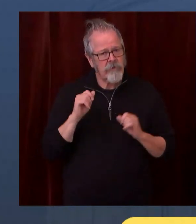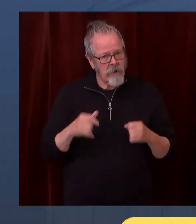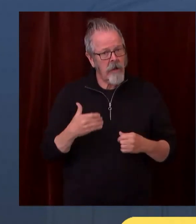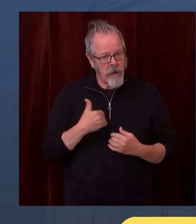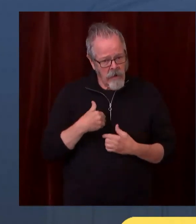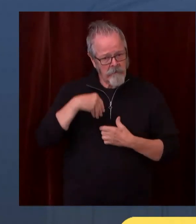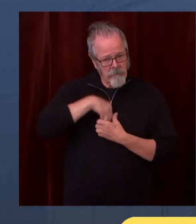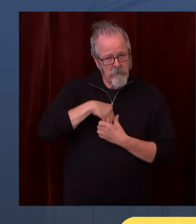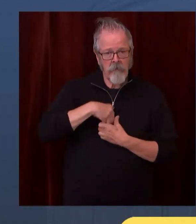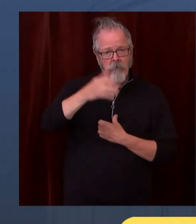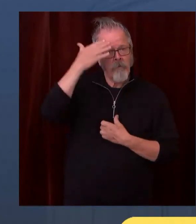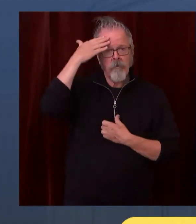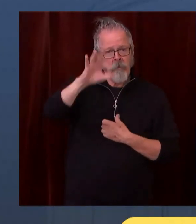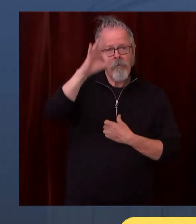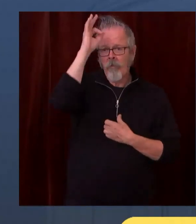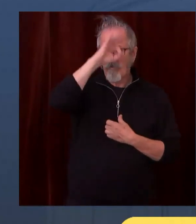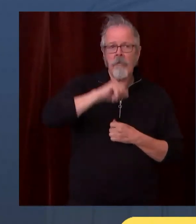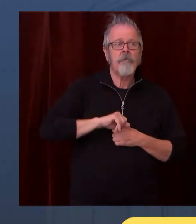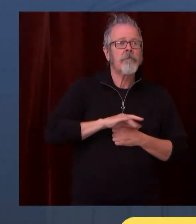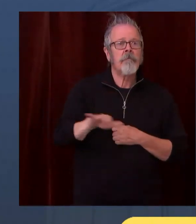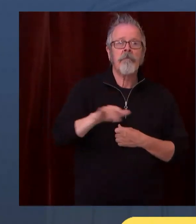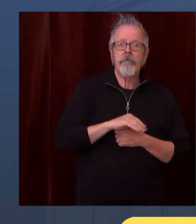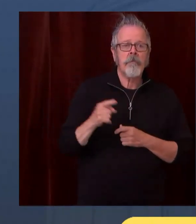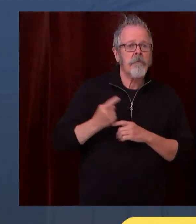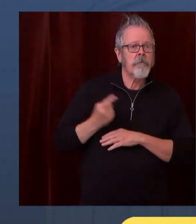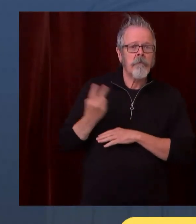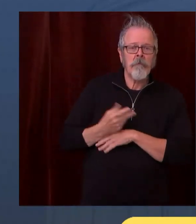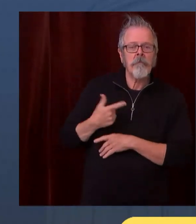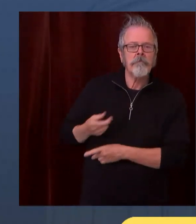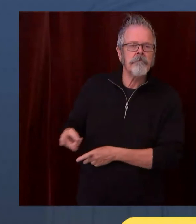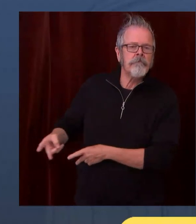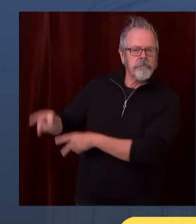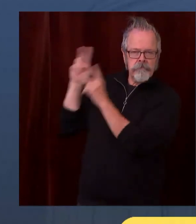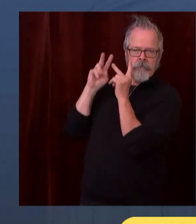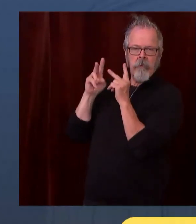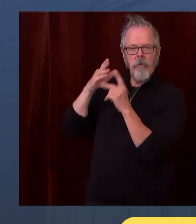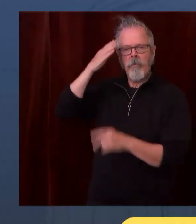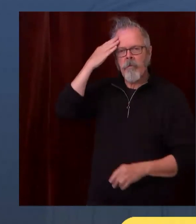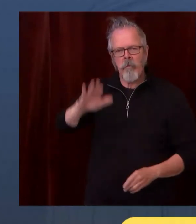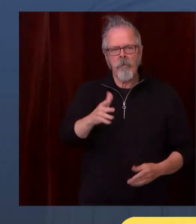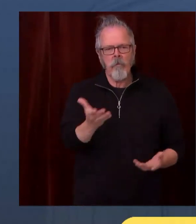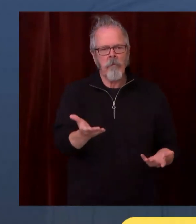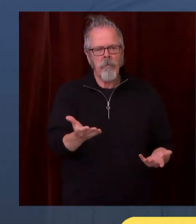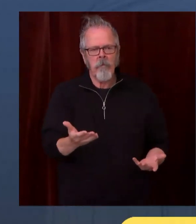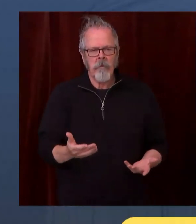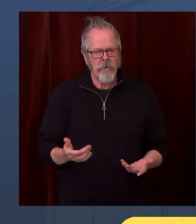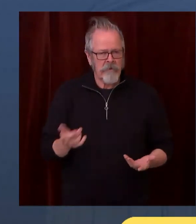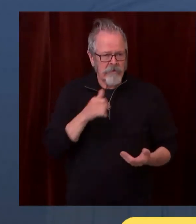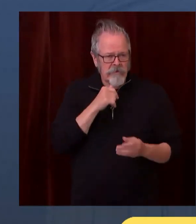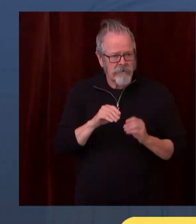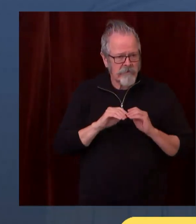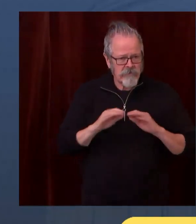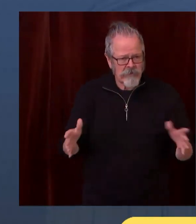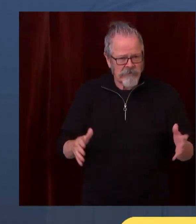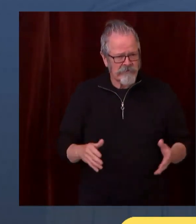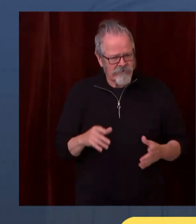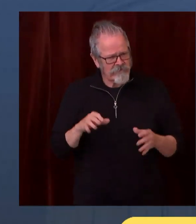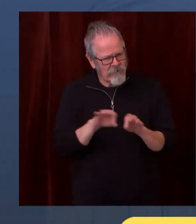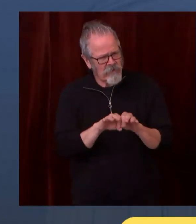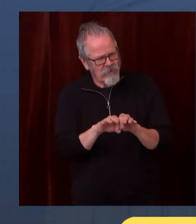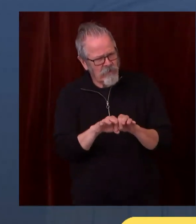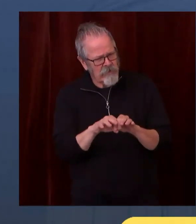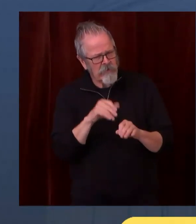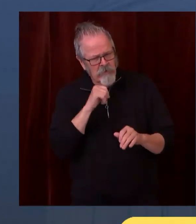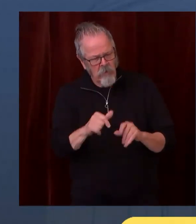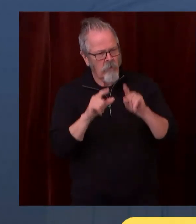it, but at least my face covering will help prevent me from putting those droplets out in the air and potentially exposing others.